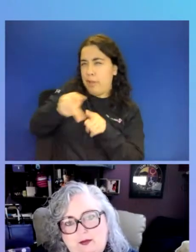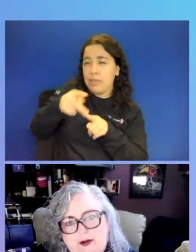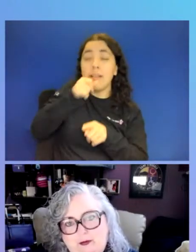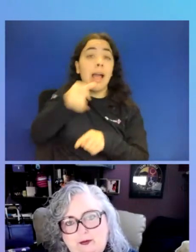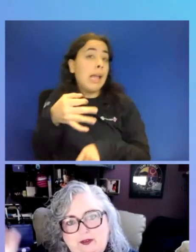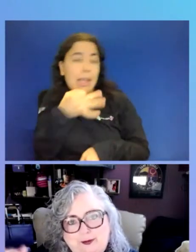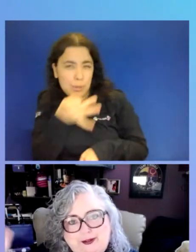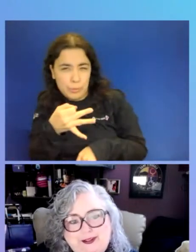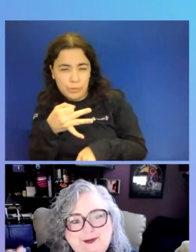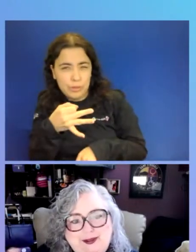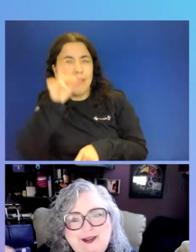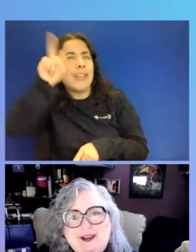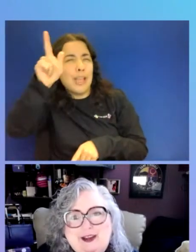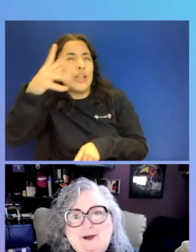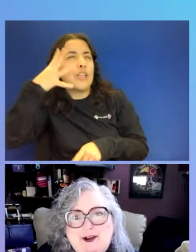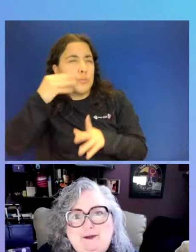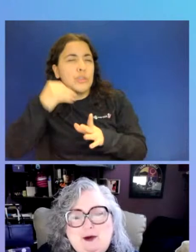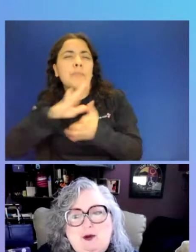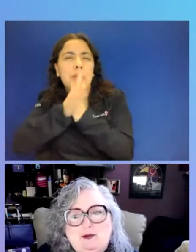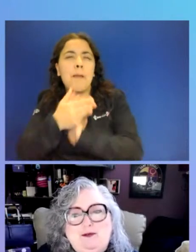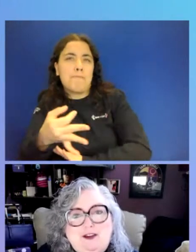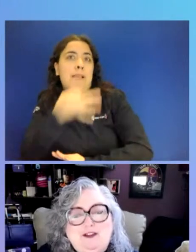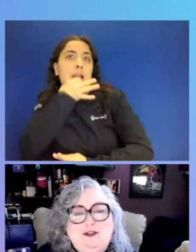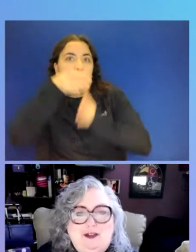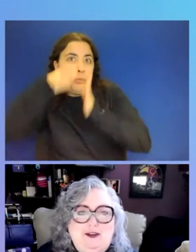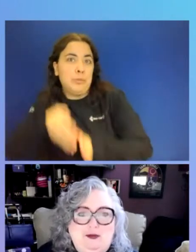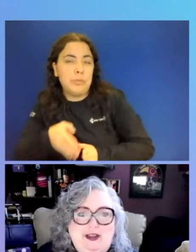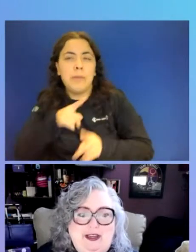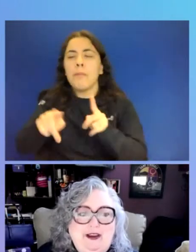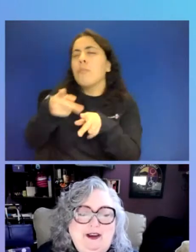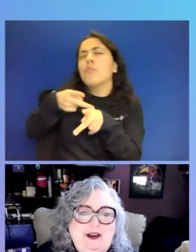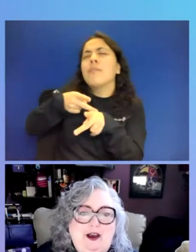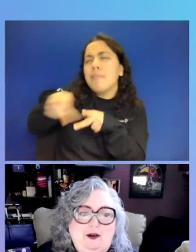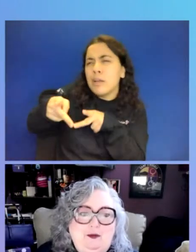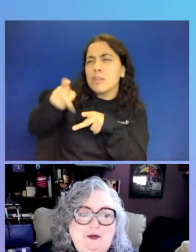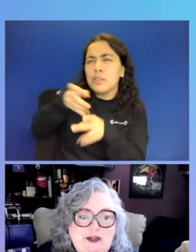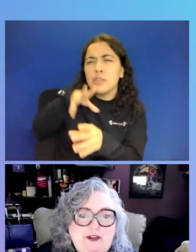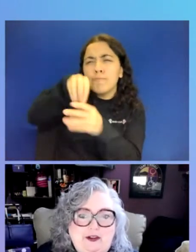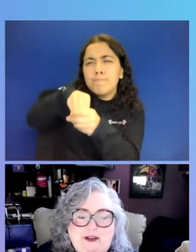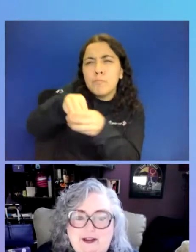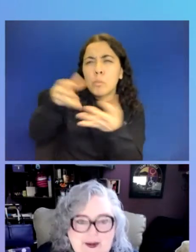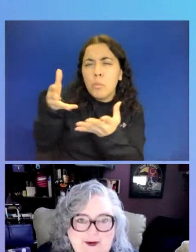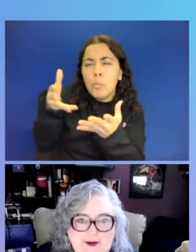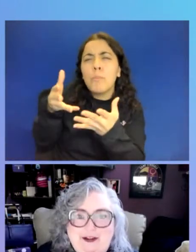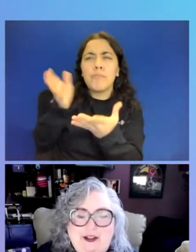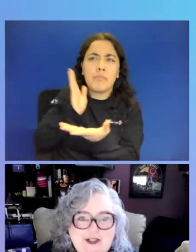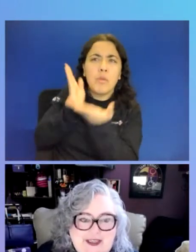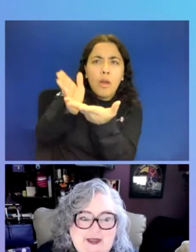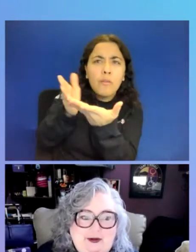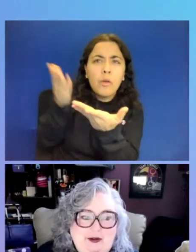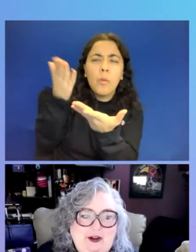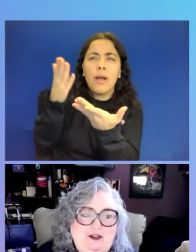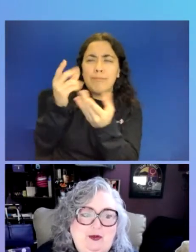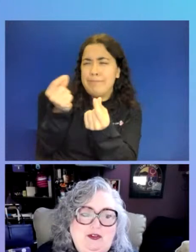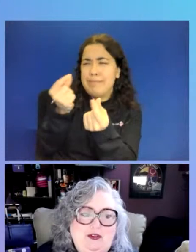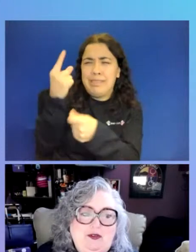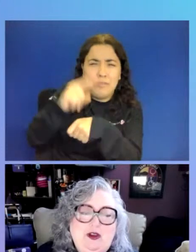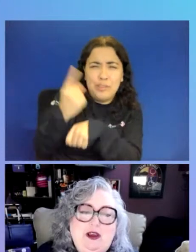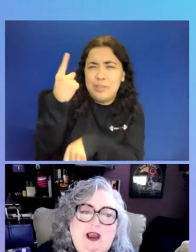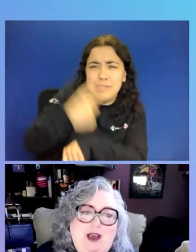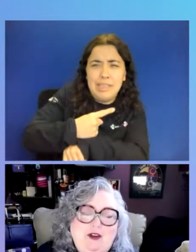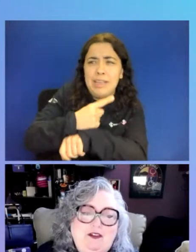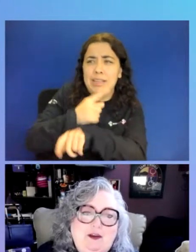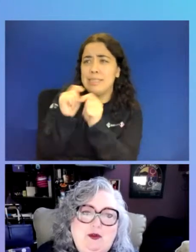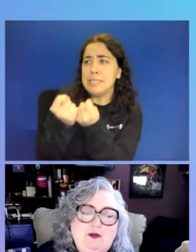that comes later with experience. But if we're talking about what professionals need to bring to day one, to their team, to their